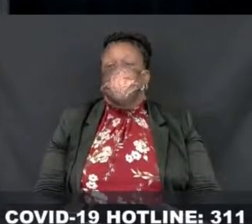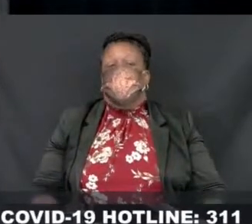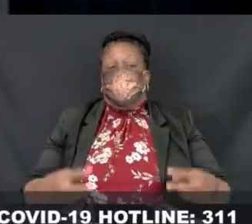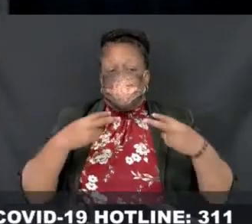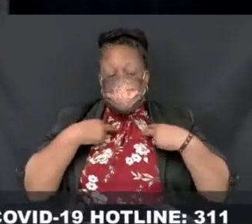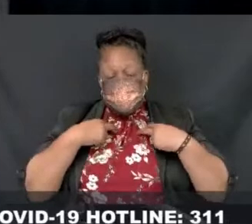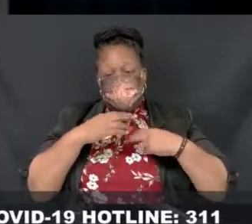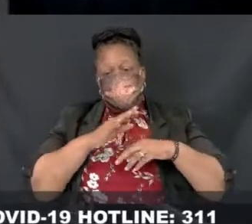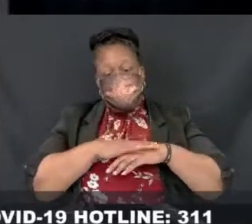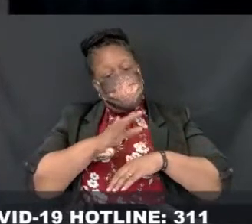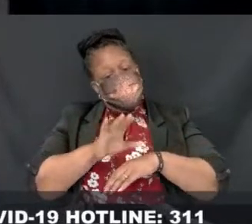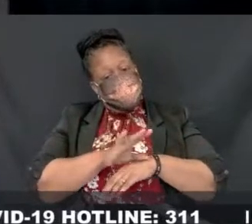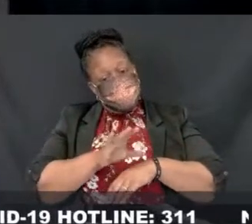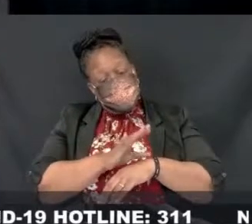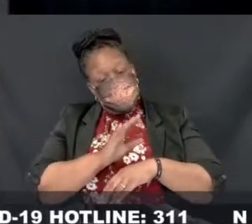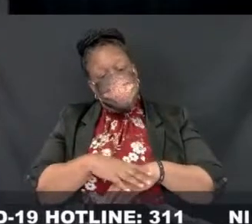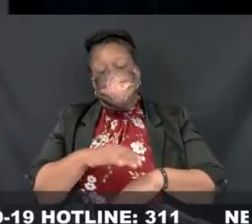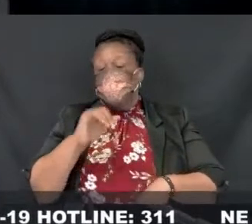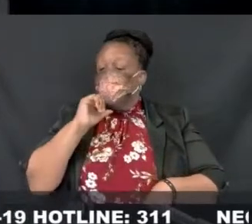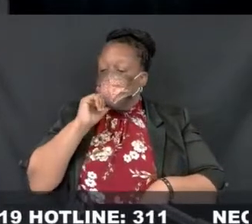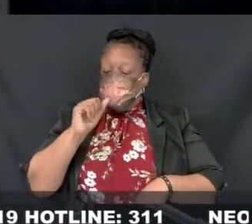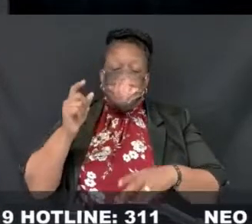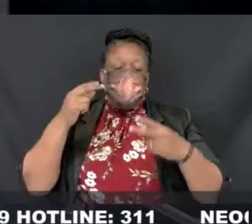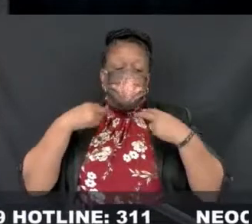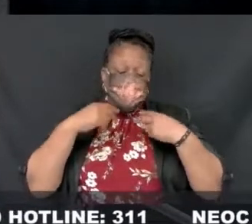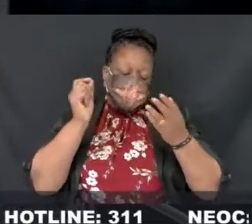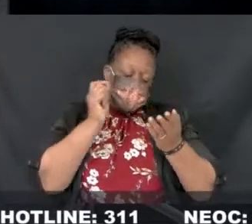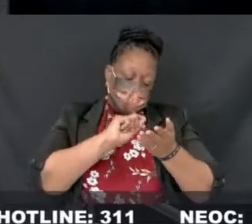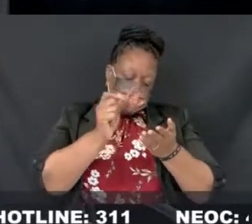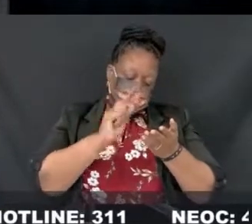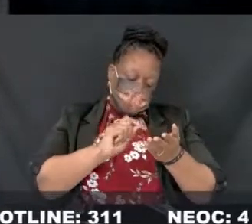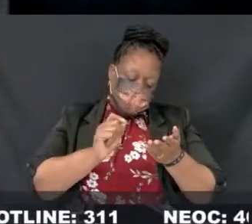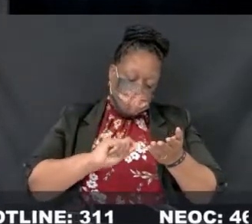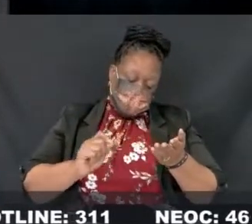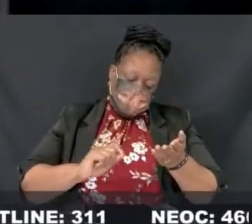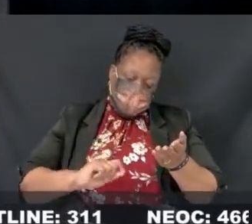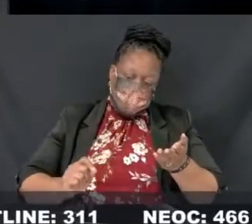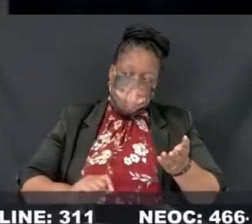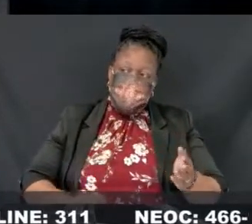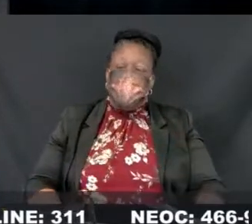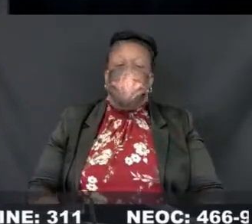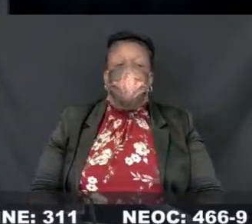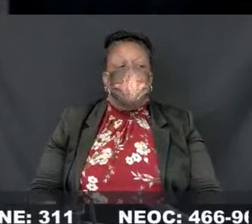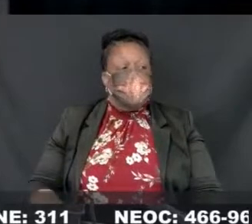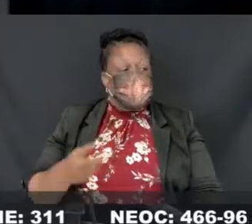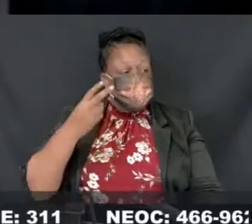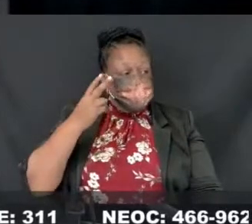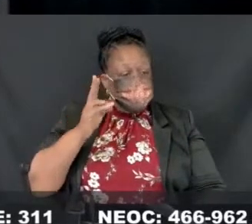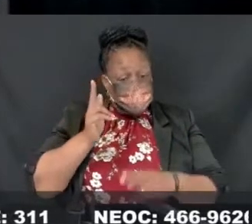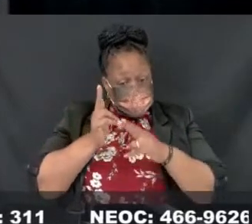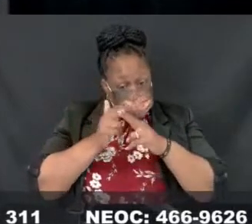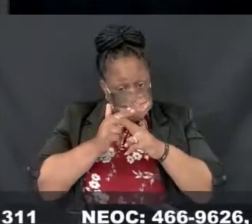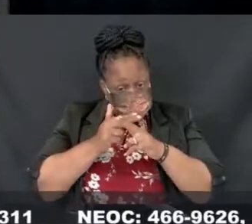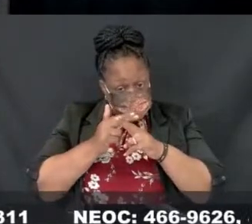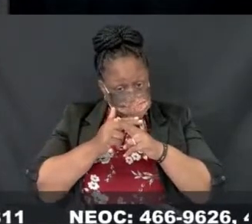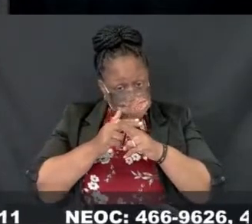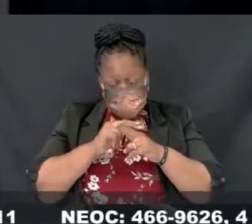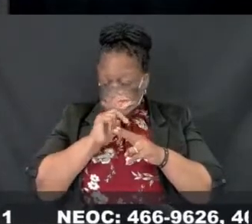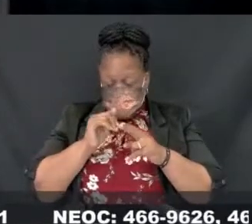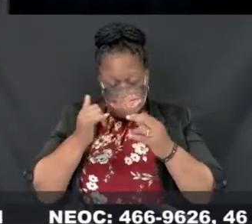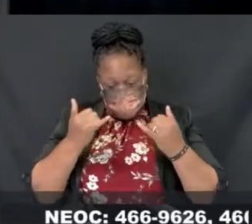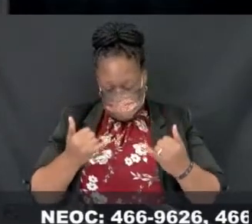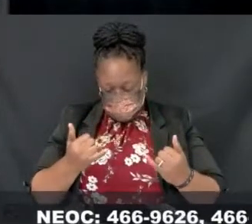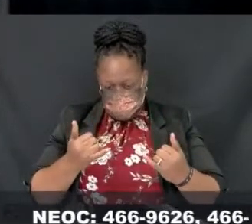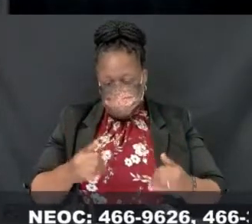electronically. So when you arrive or you land in the Federation of St. Kitts and Nevis, it will be a seamless process rather than you be worrying about